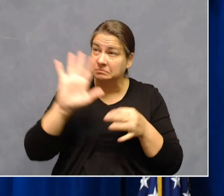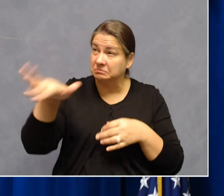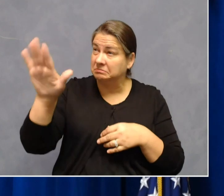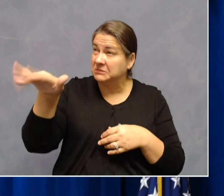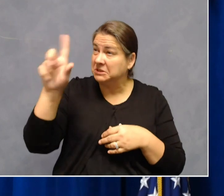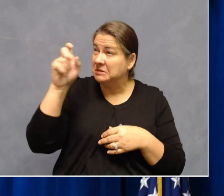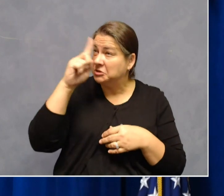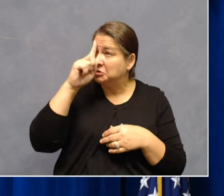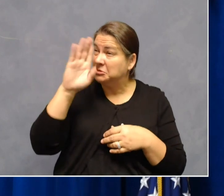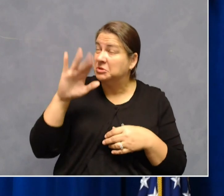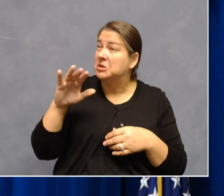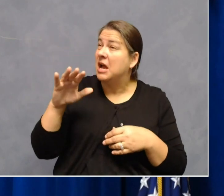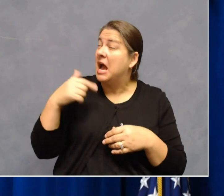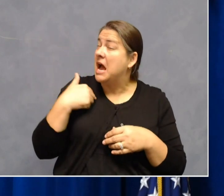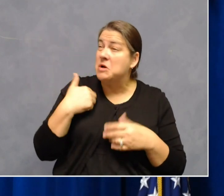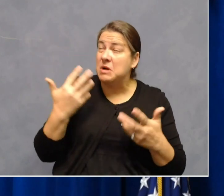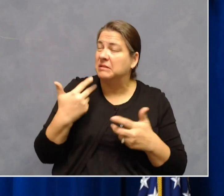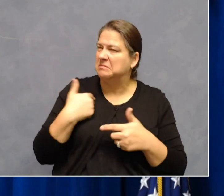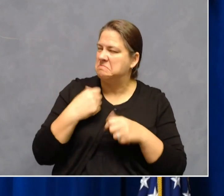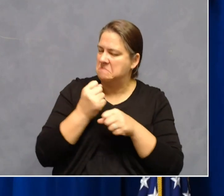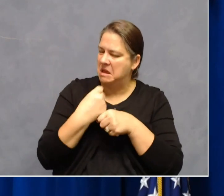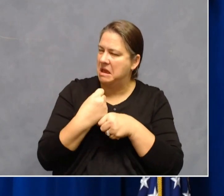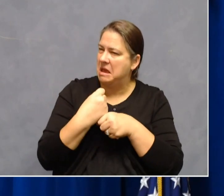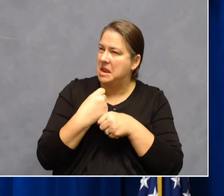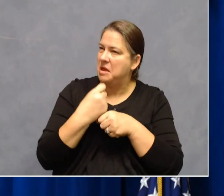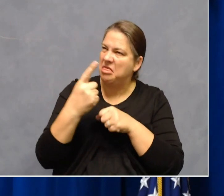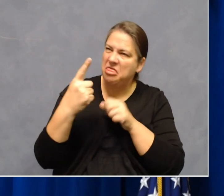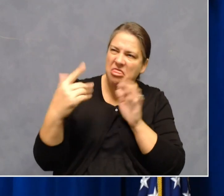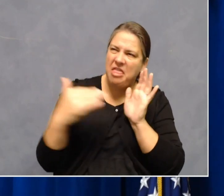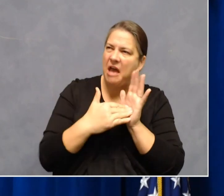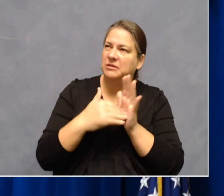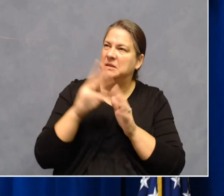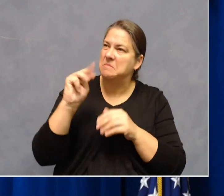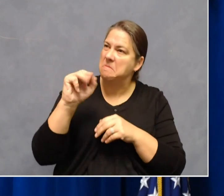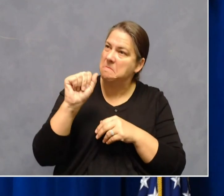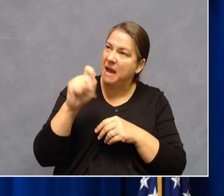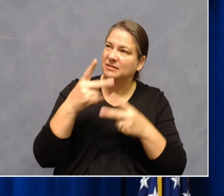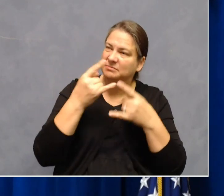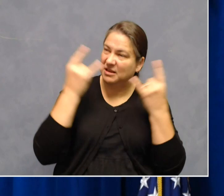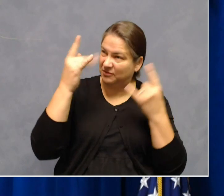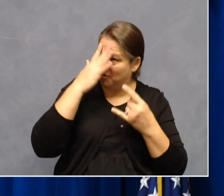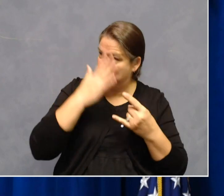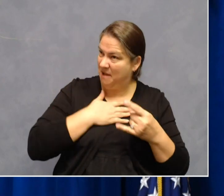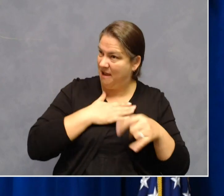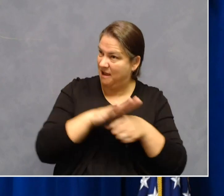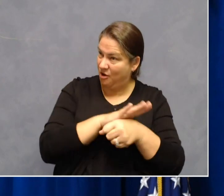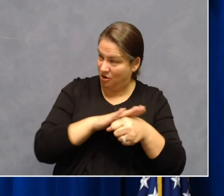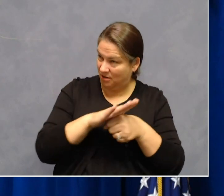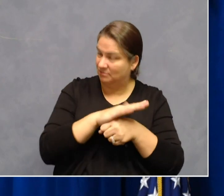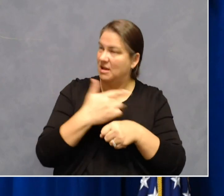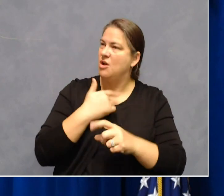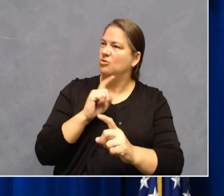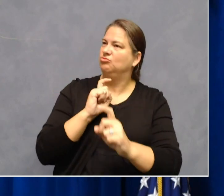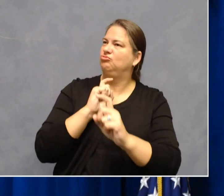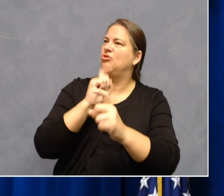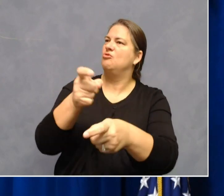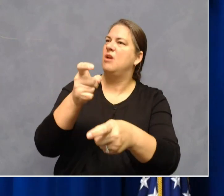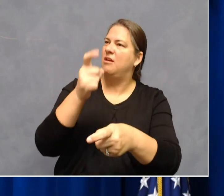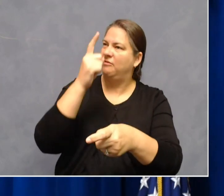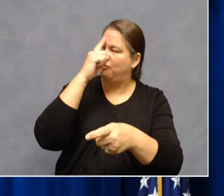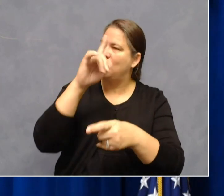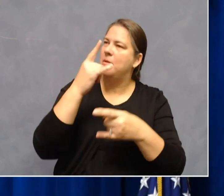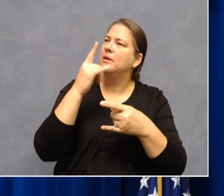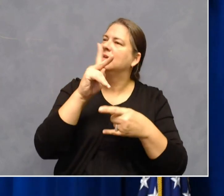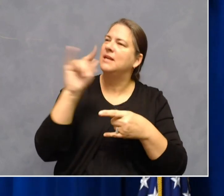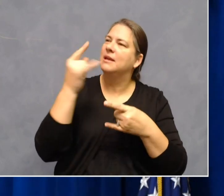masks for people in my area. In fact, I'm one of the fortunate people that donated a quilt square for the Kentucky Mask Square quilt that is on